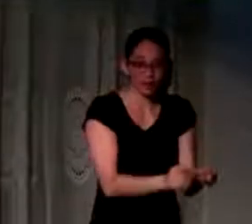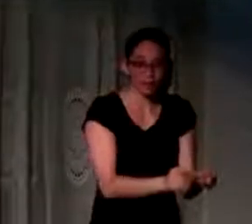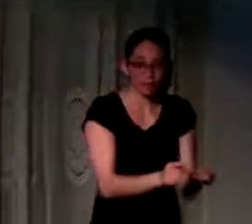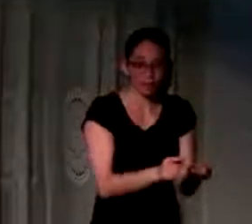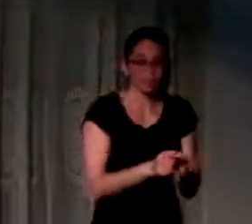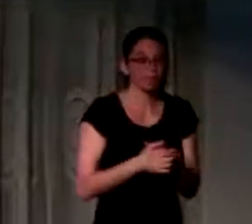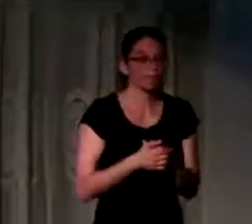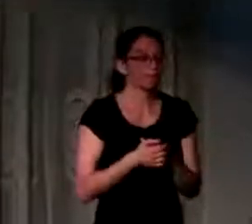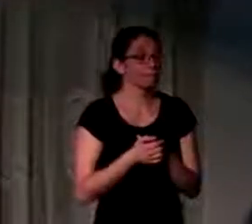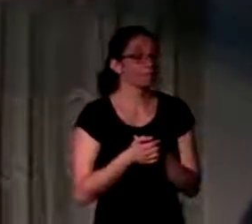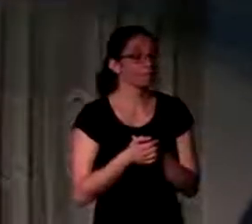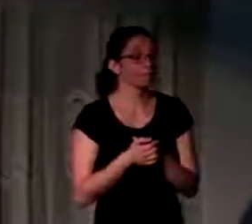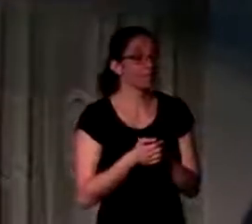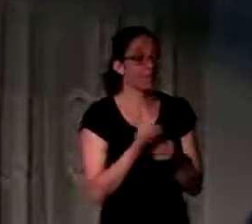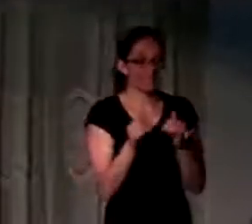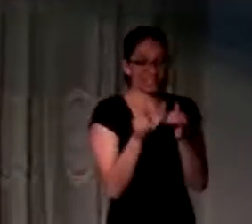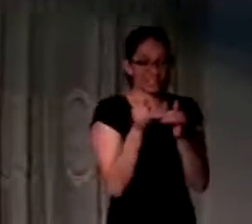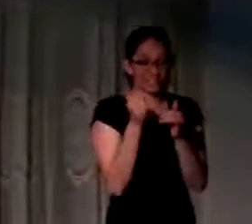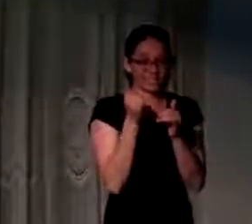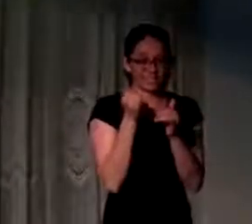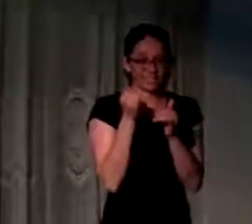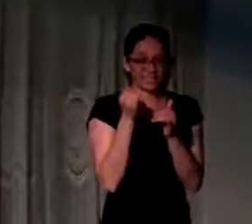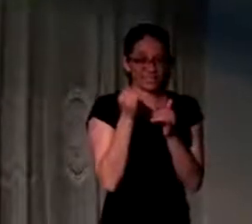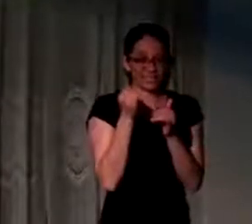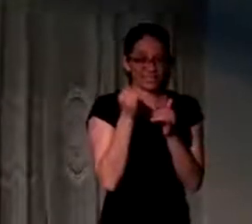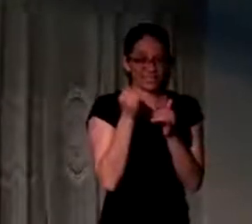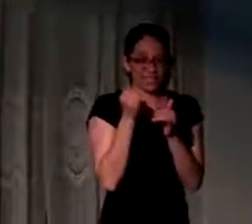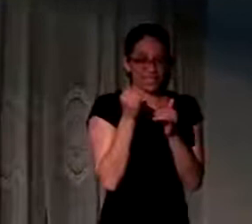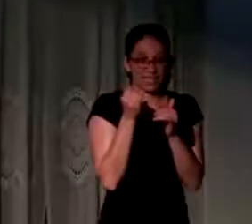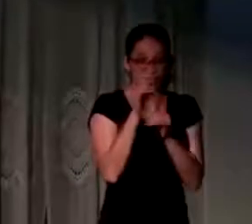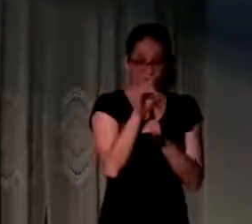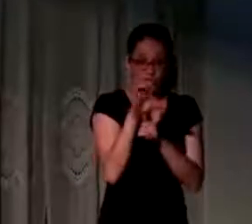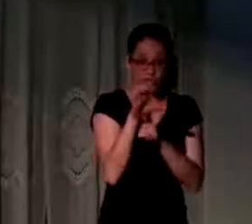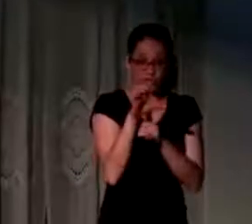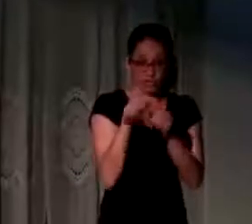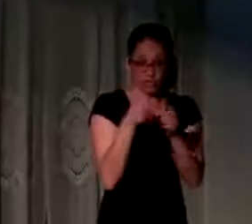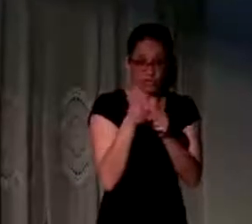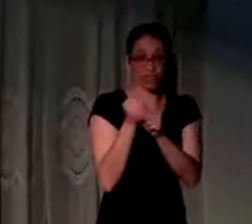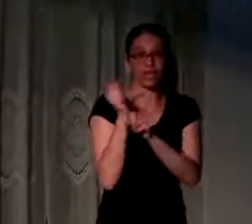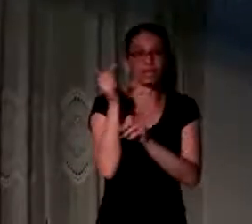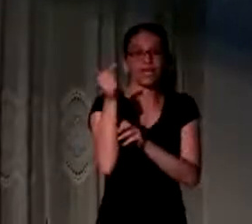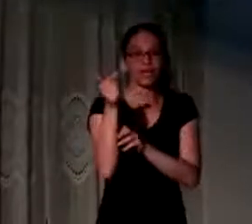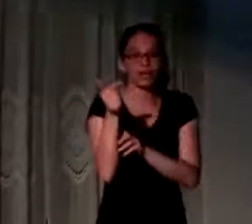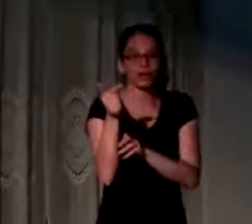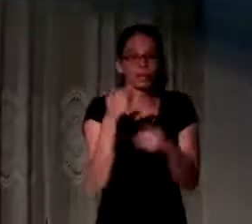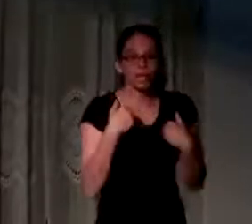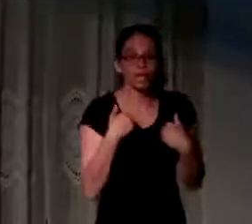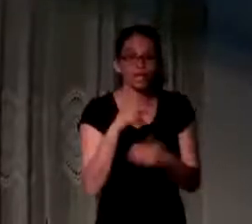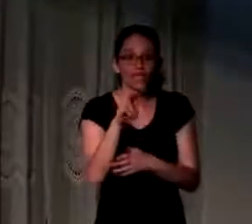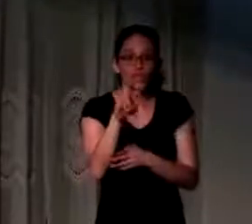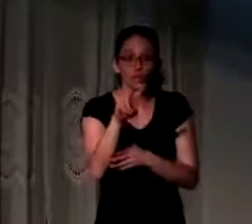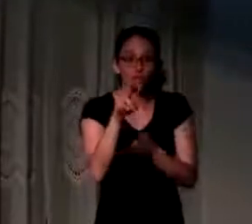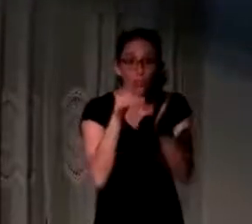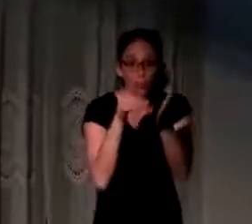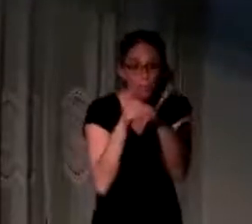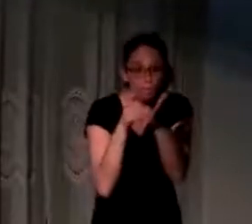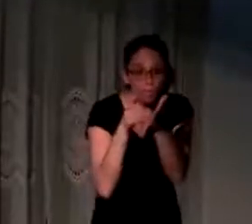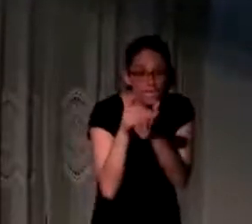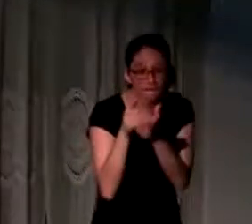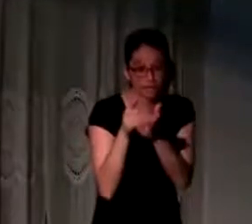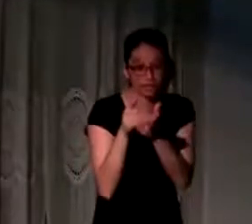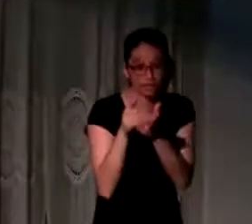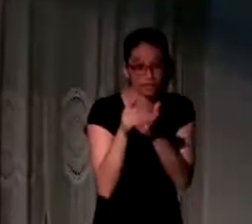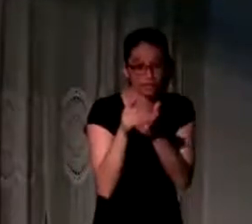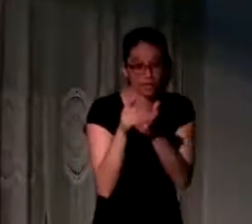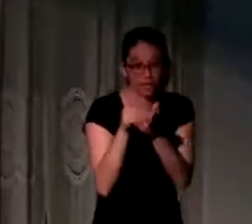And then, by the end of the next 100 years, there will be more than 2 million believers in